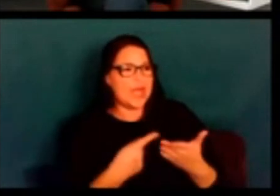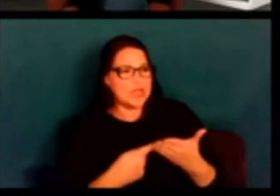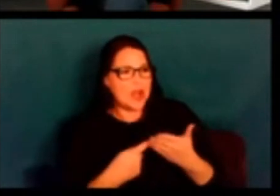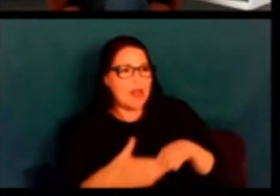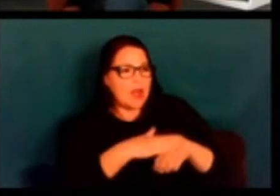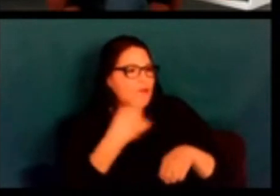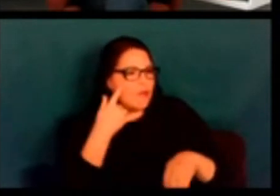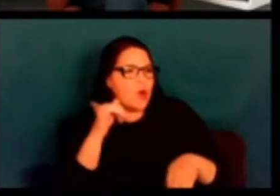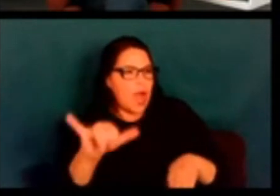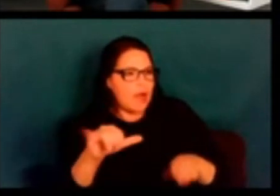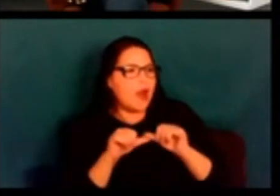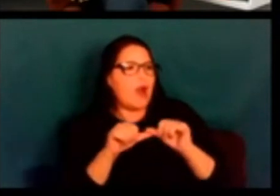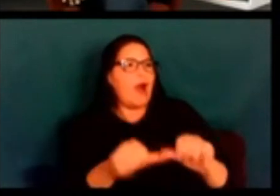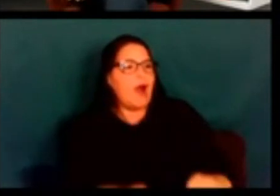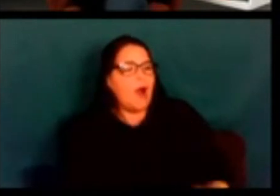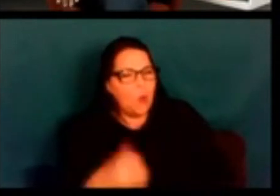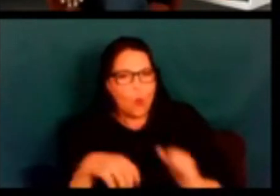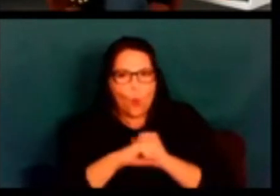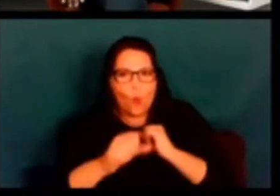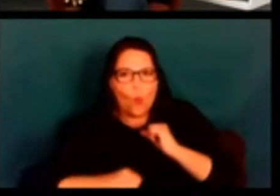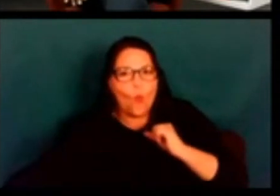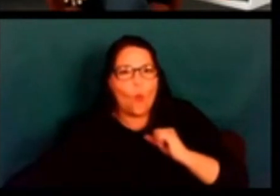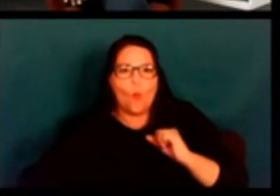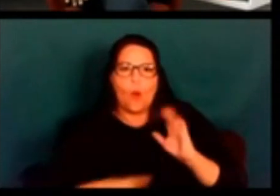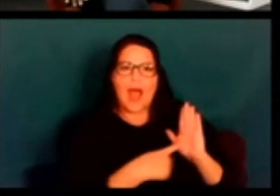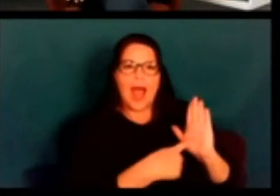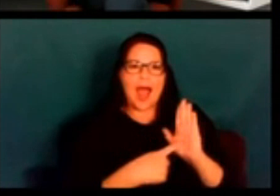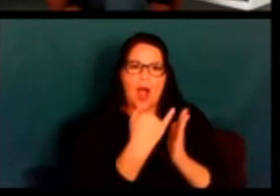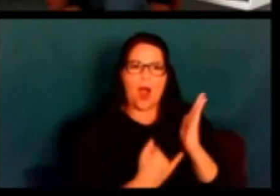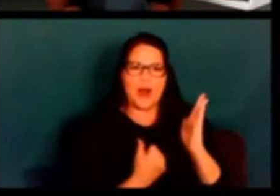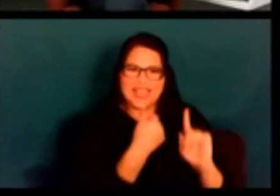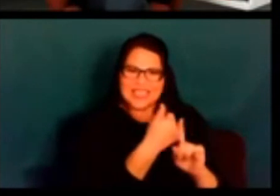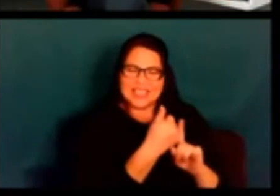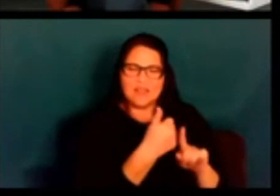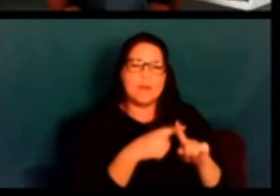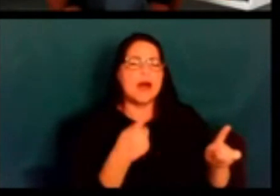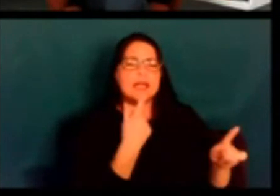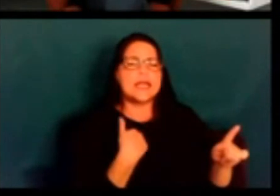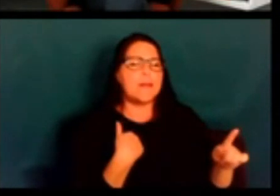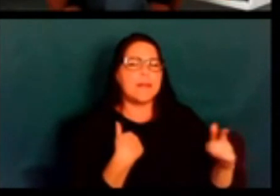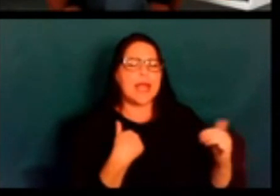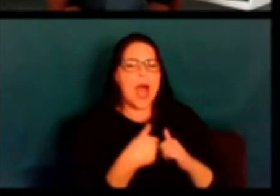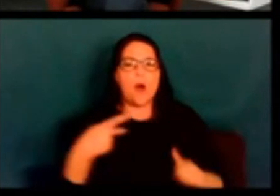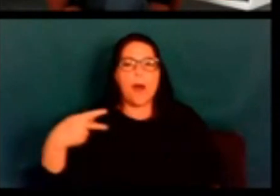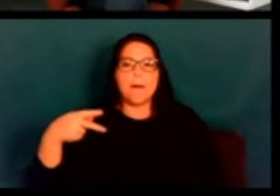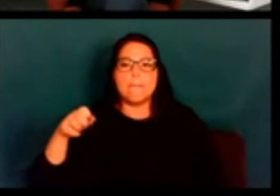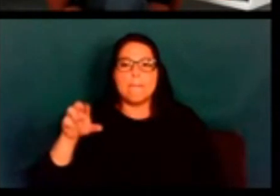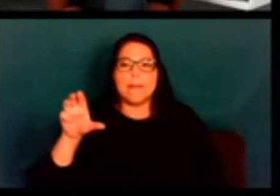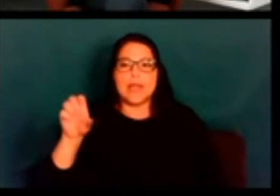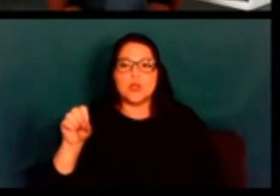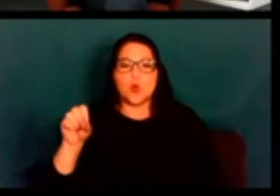covers forever. I mean, that's an exhibition in itself right there. But tell me how Pedro came